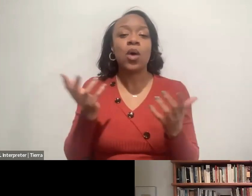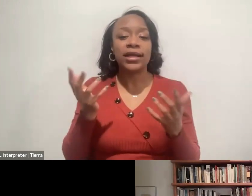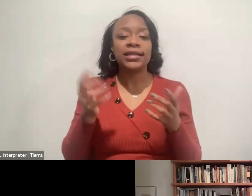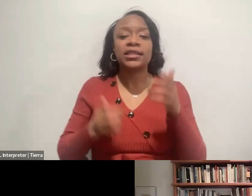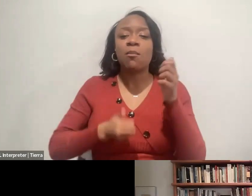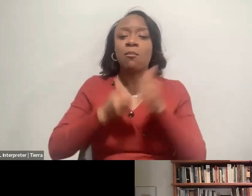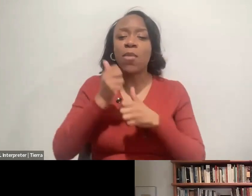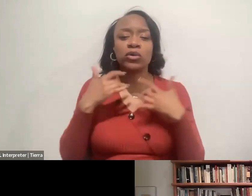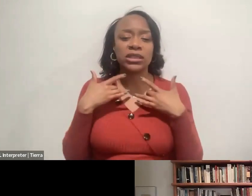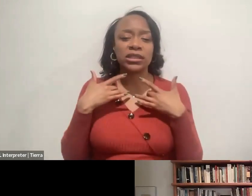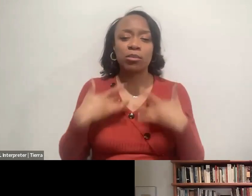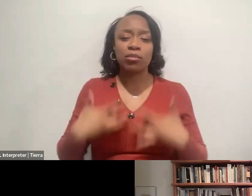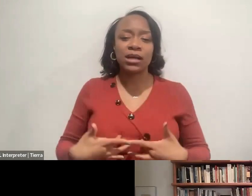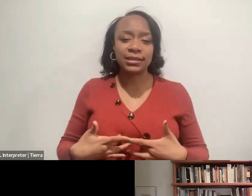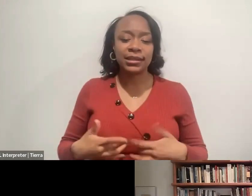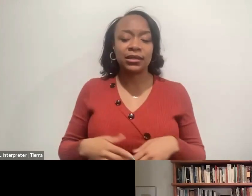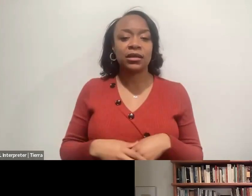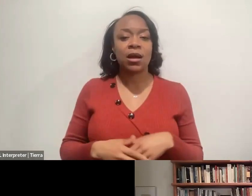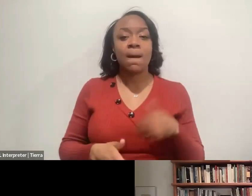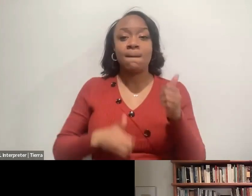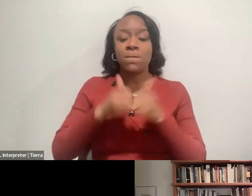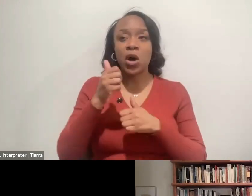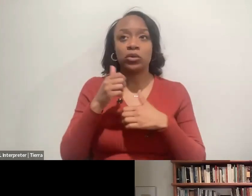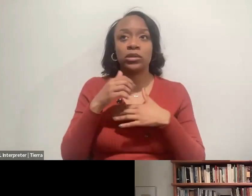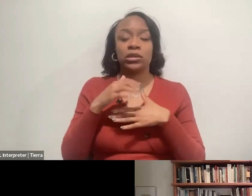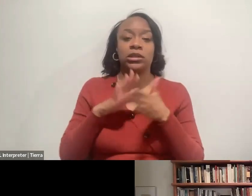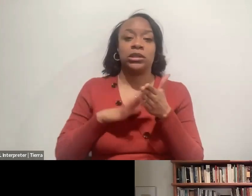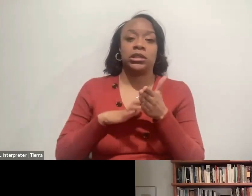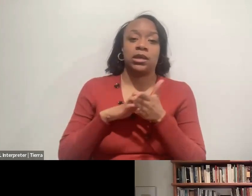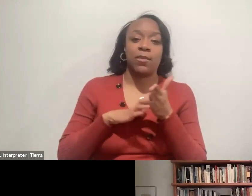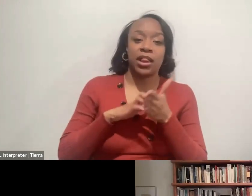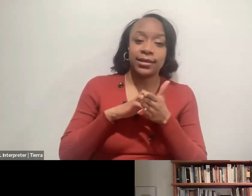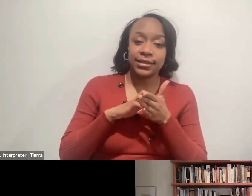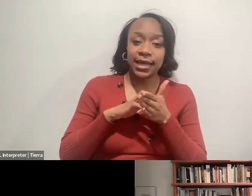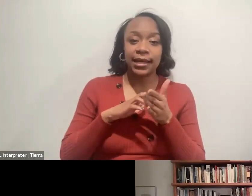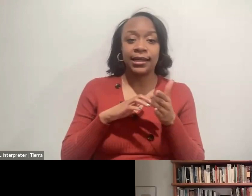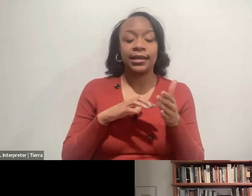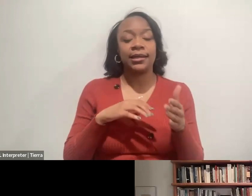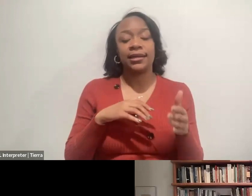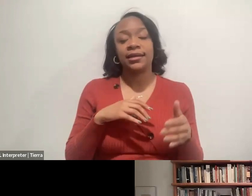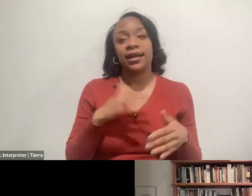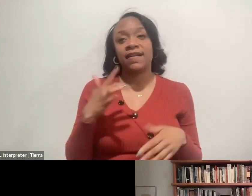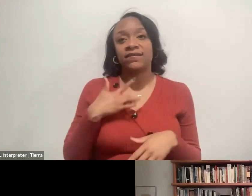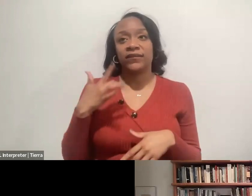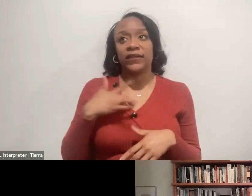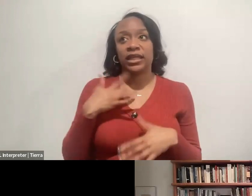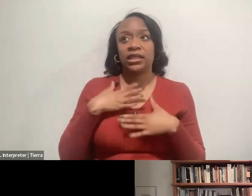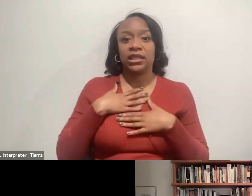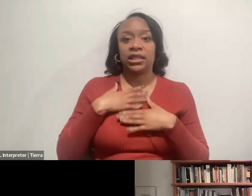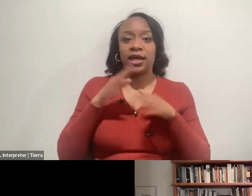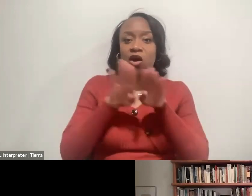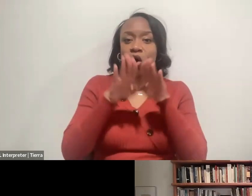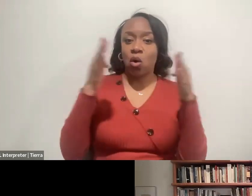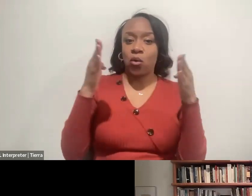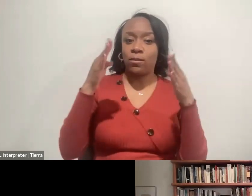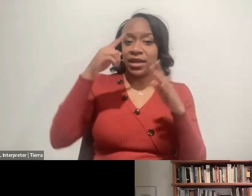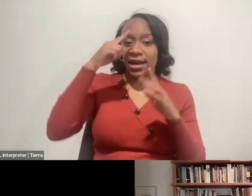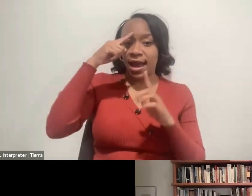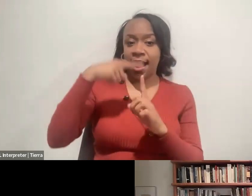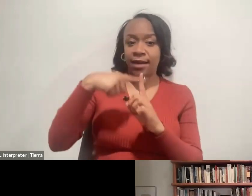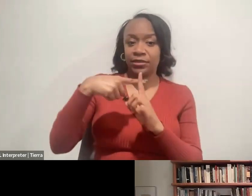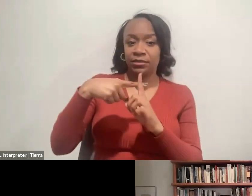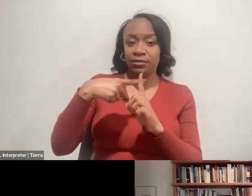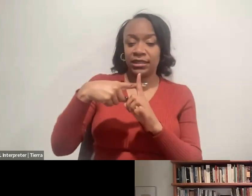the most debilitating in terms of feeling some hope and optimism to the world is